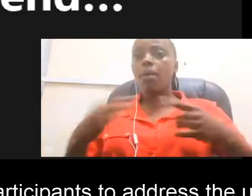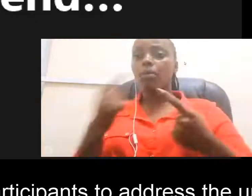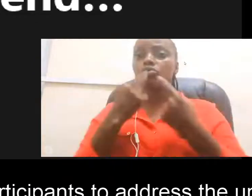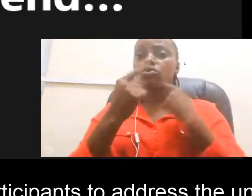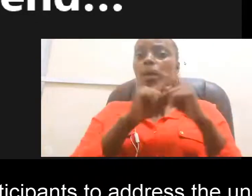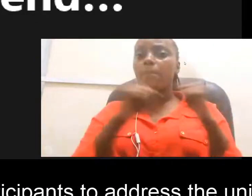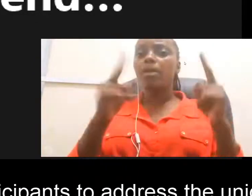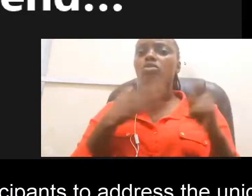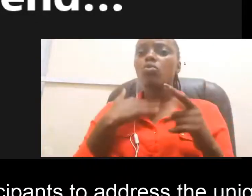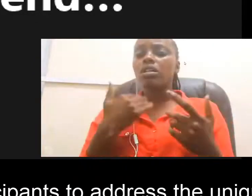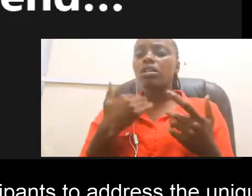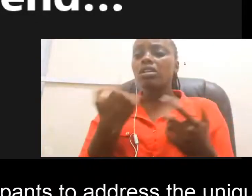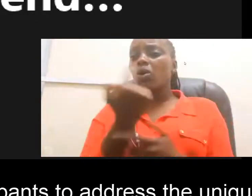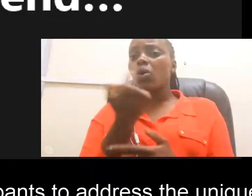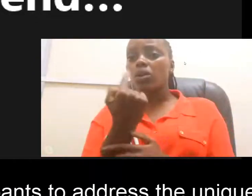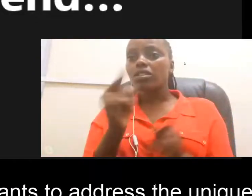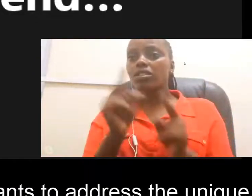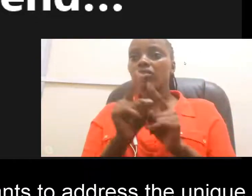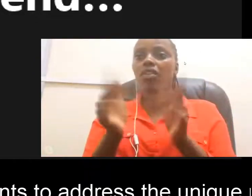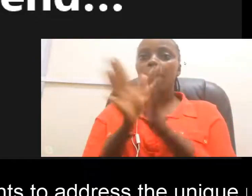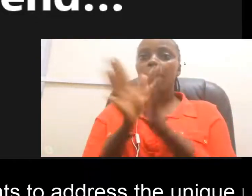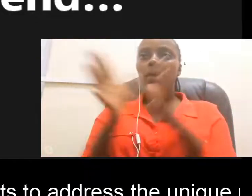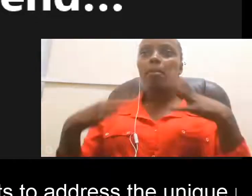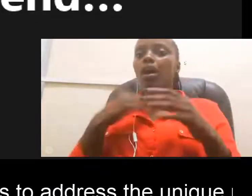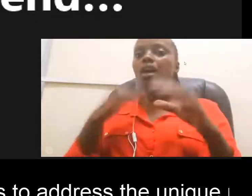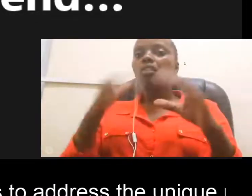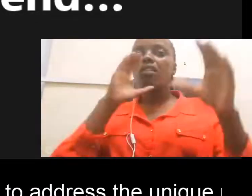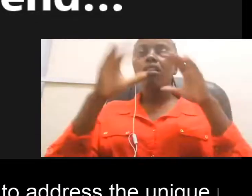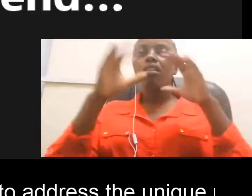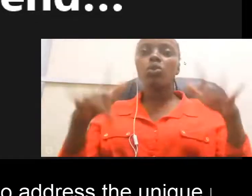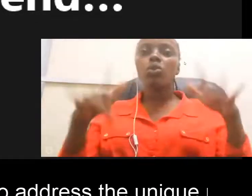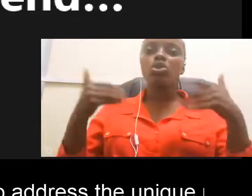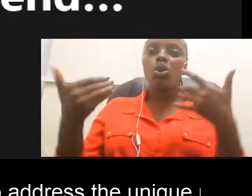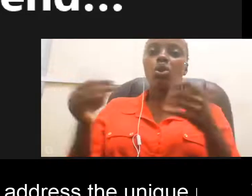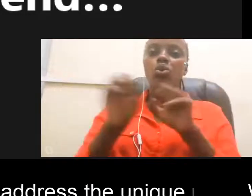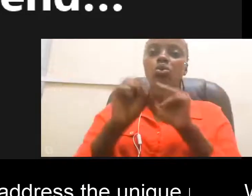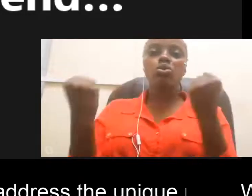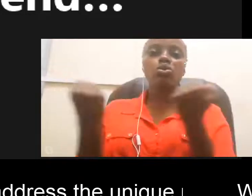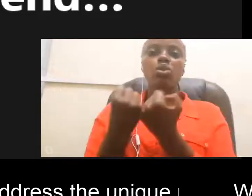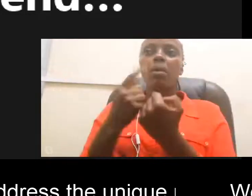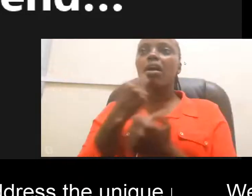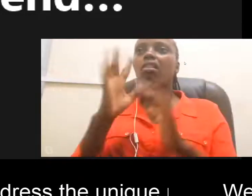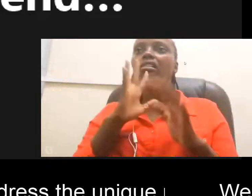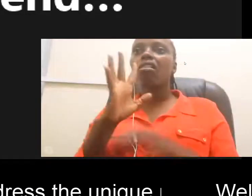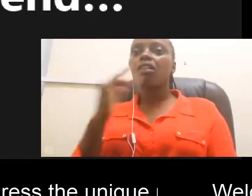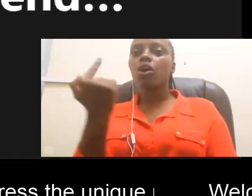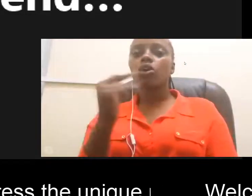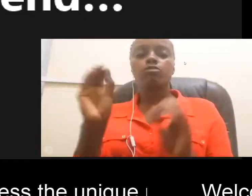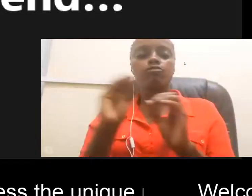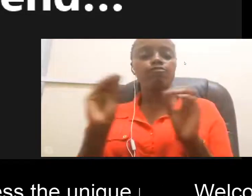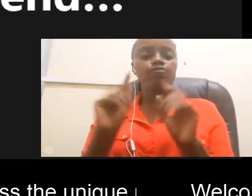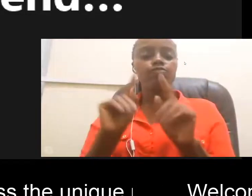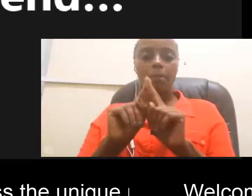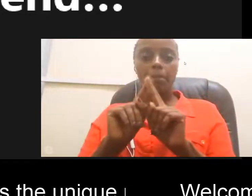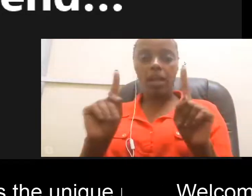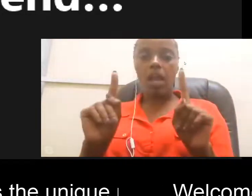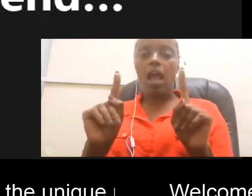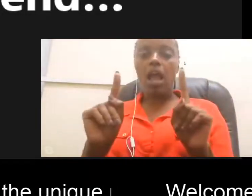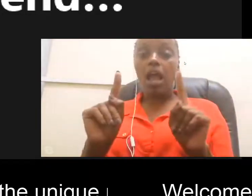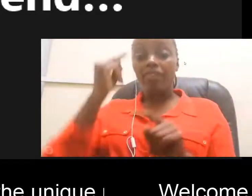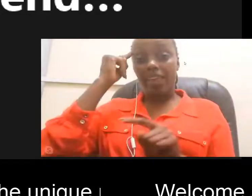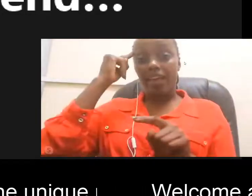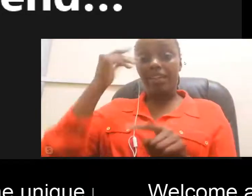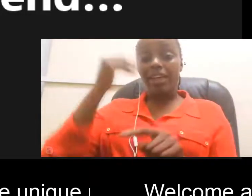be just among public members doing conversation on WhatsApp or on social media. Again, I think the whole